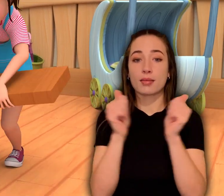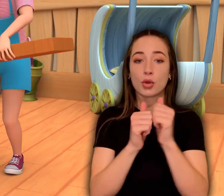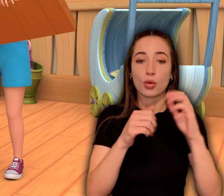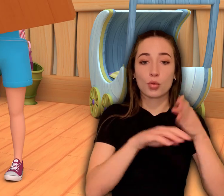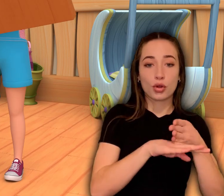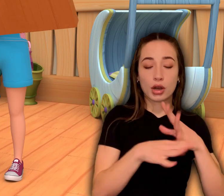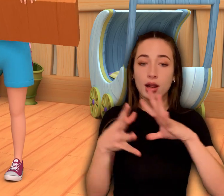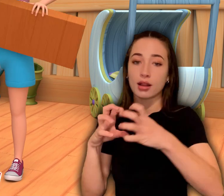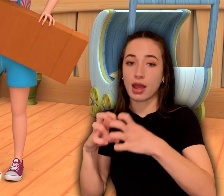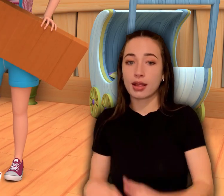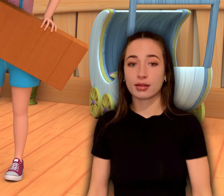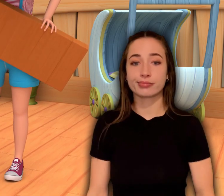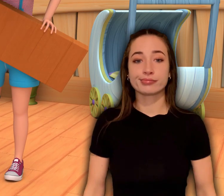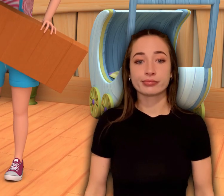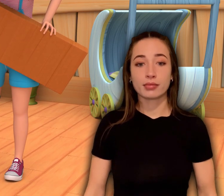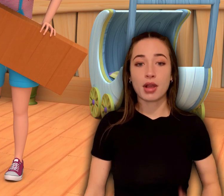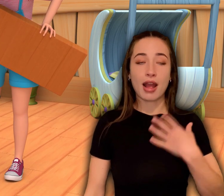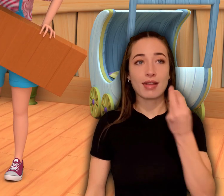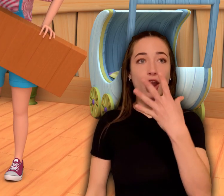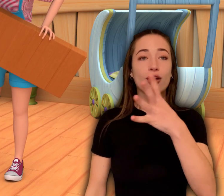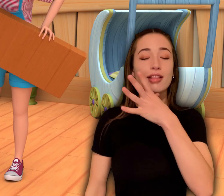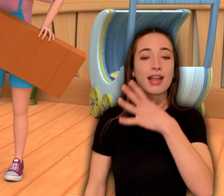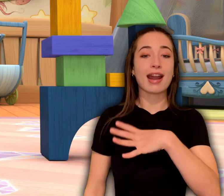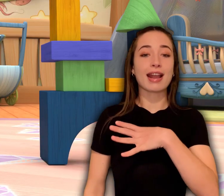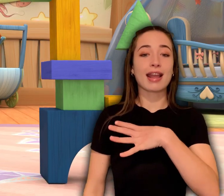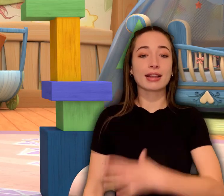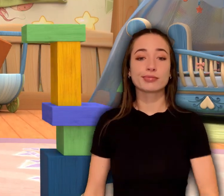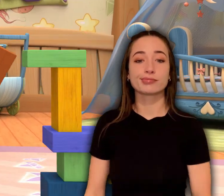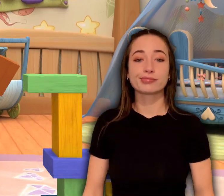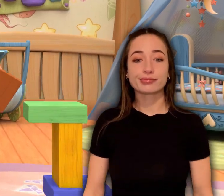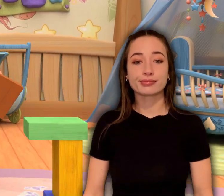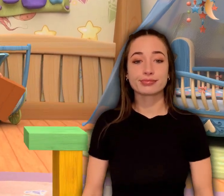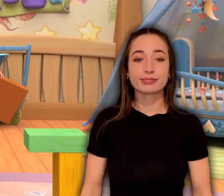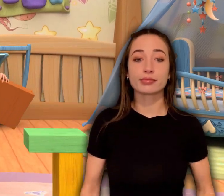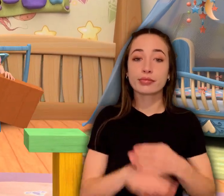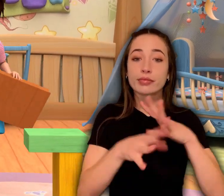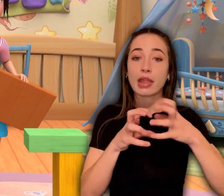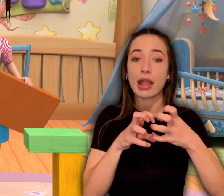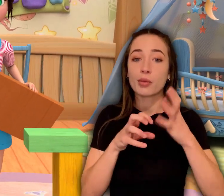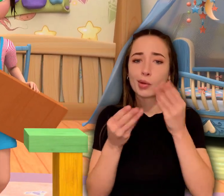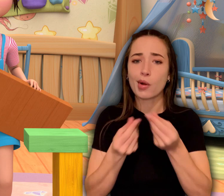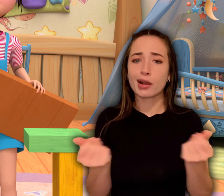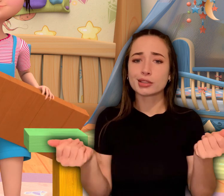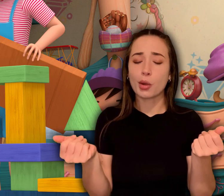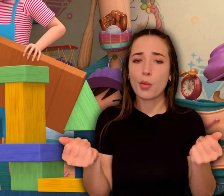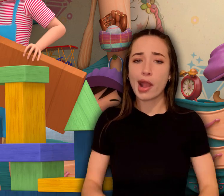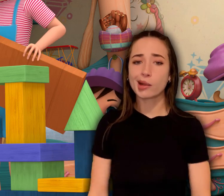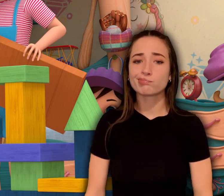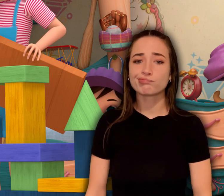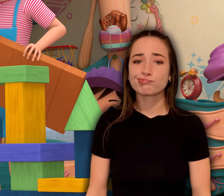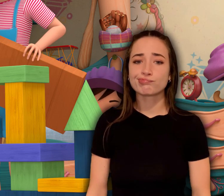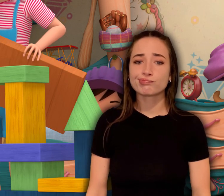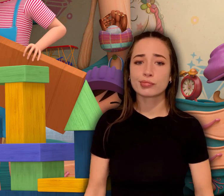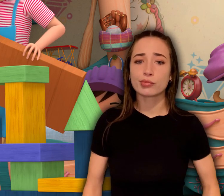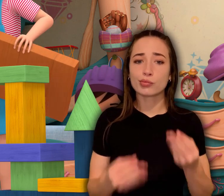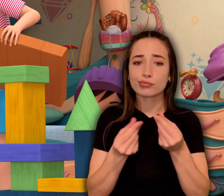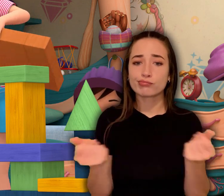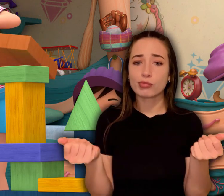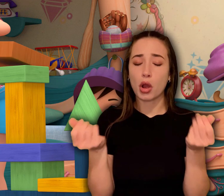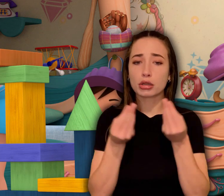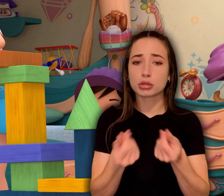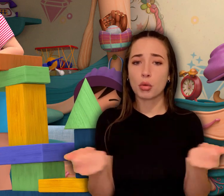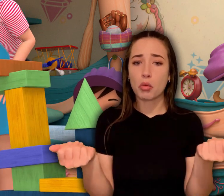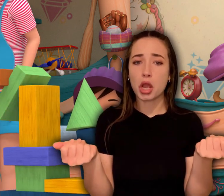build it up with wooden clay My Fair Lady wooden clay will wash away wash